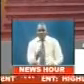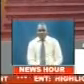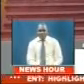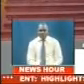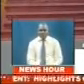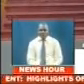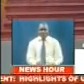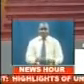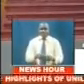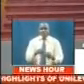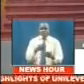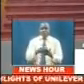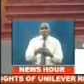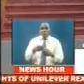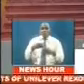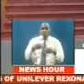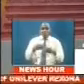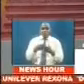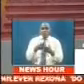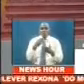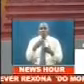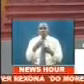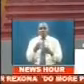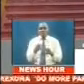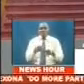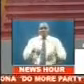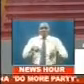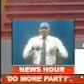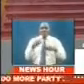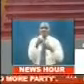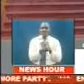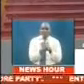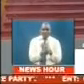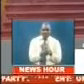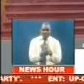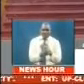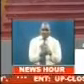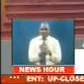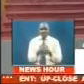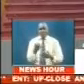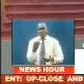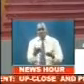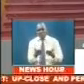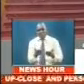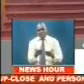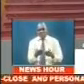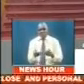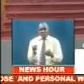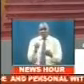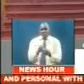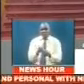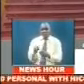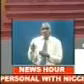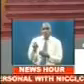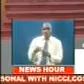capital market before would see us as a risky country and investing in, and then probably add 200 basis points or